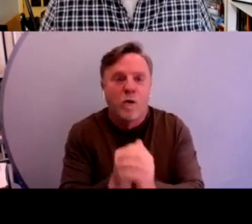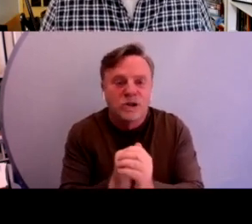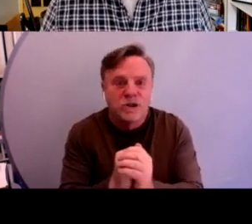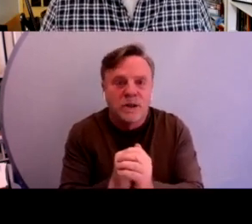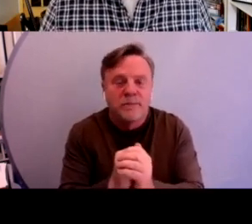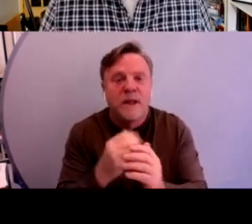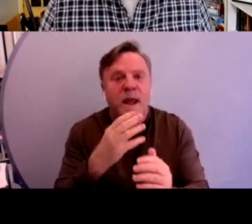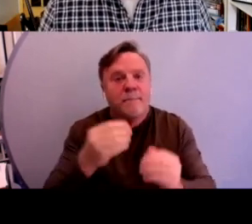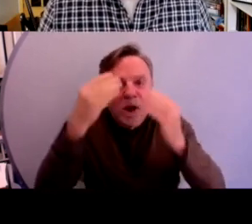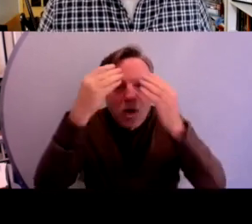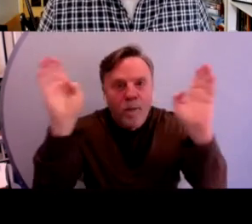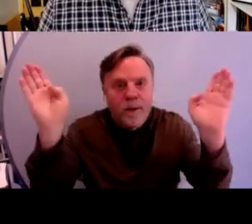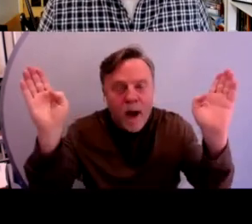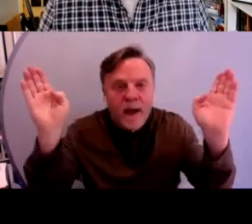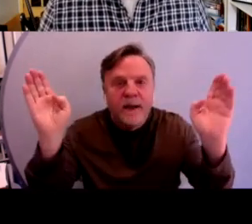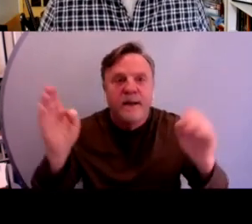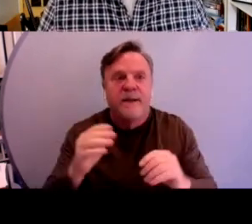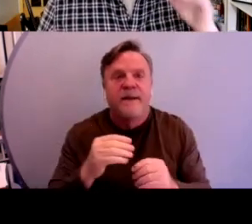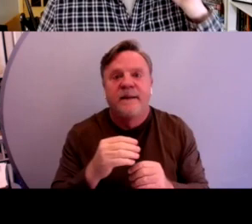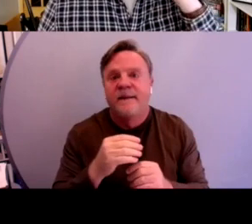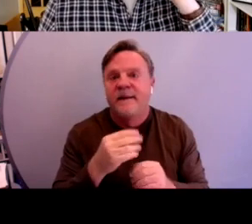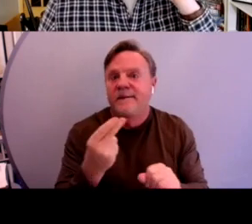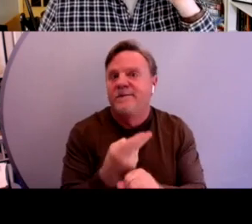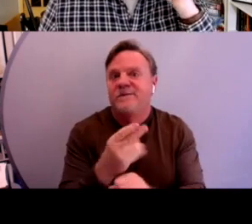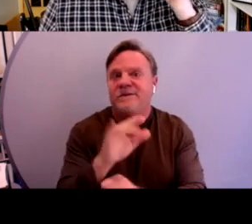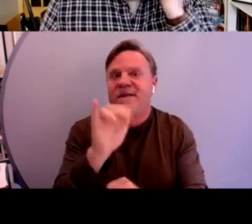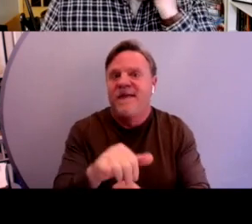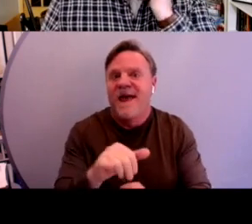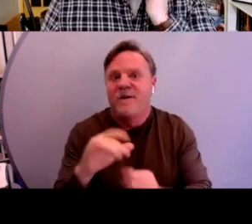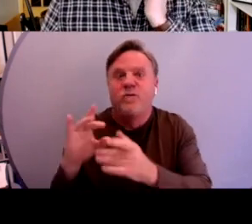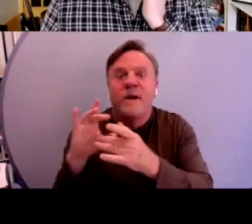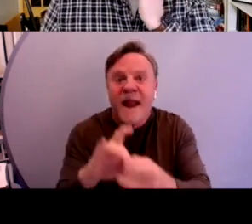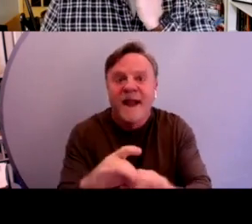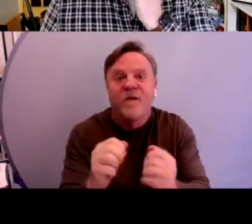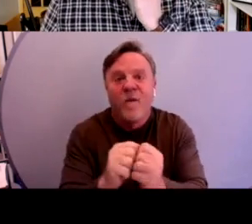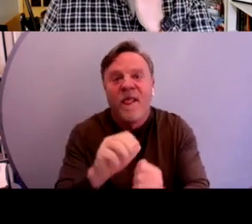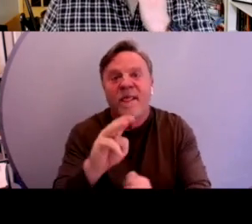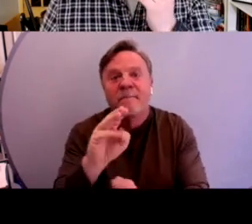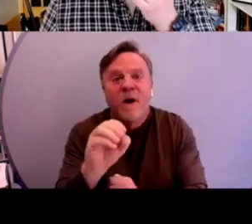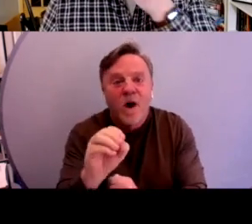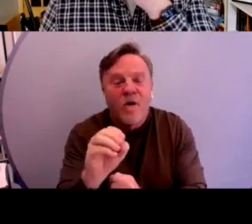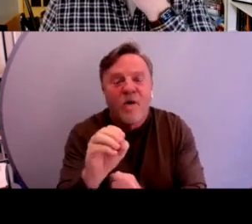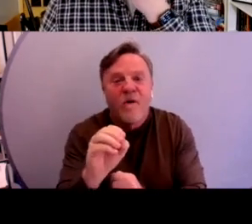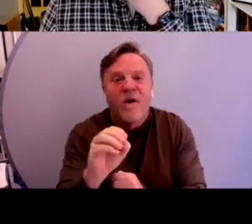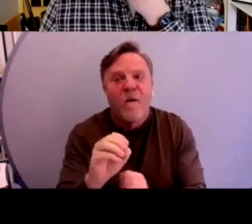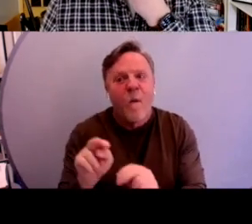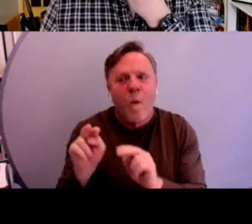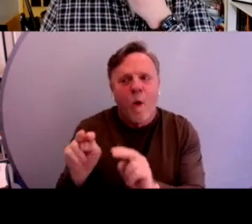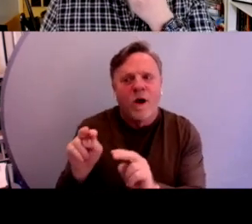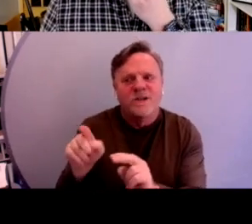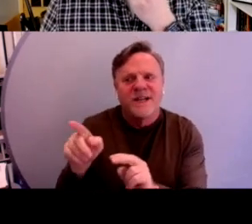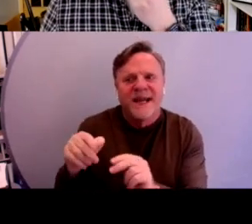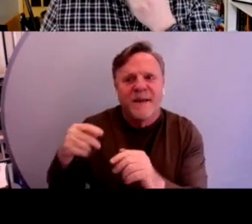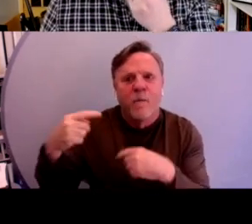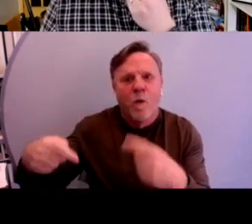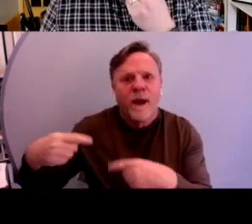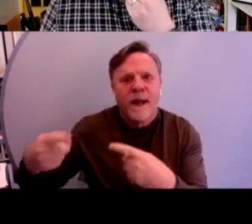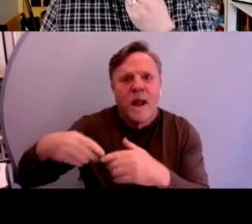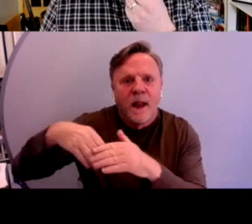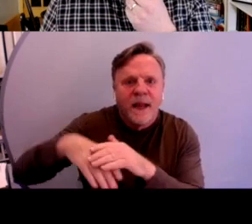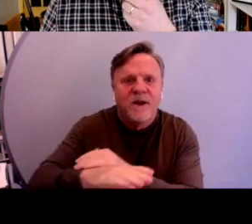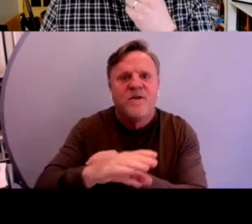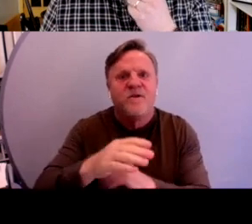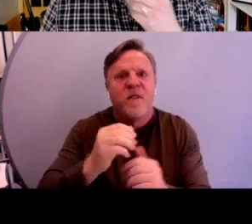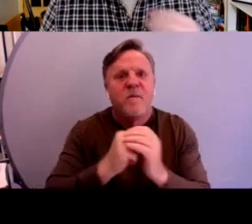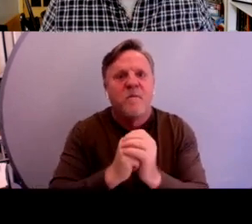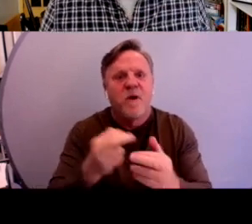being open-minded and using that to connect with Mo. Just watching him wheel into that prayer room